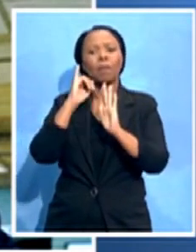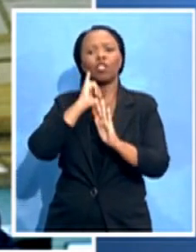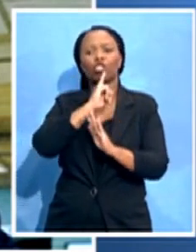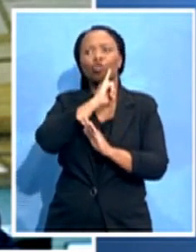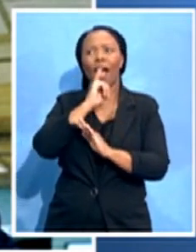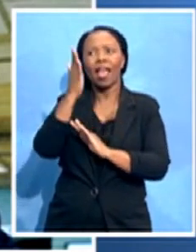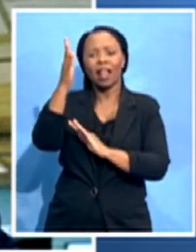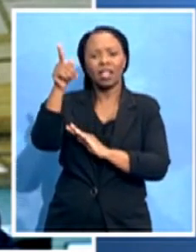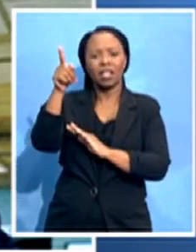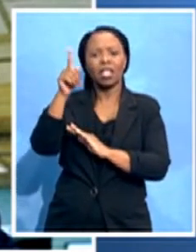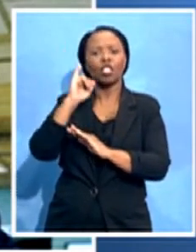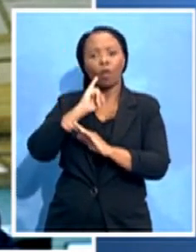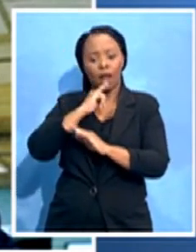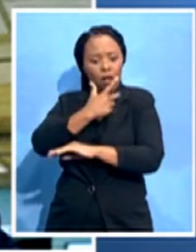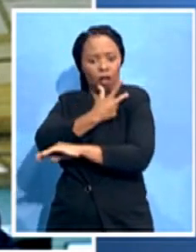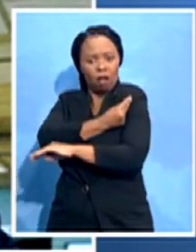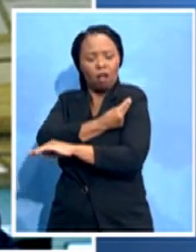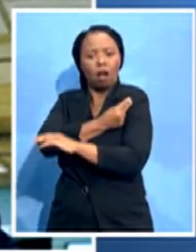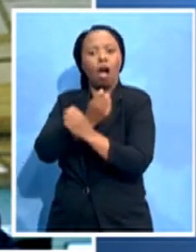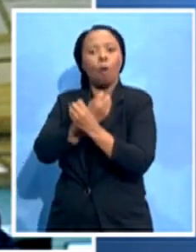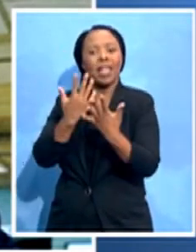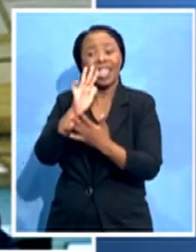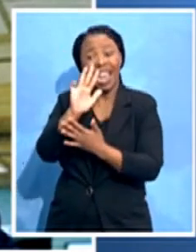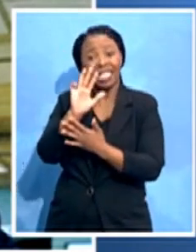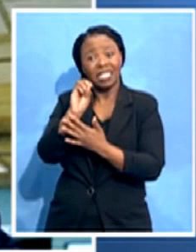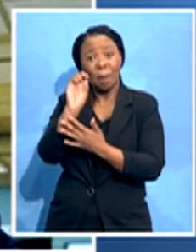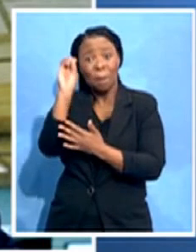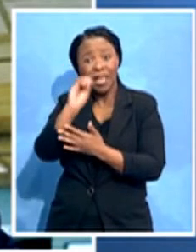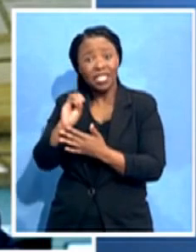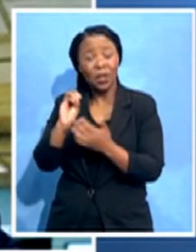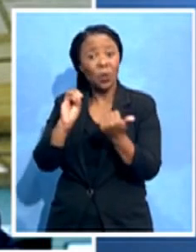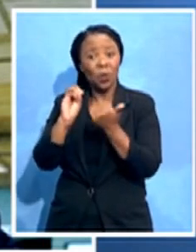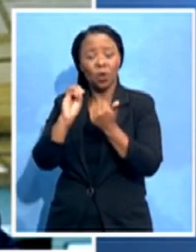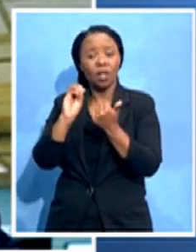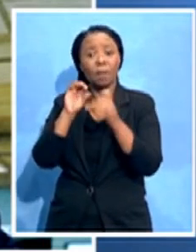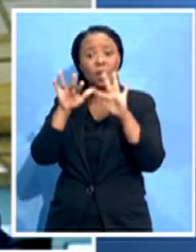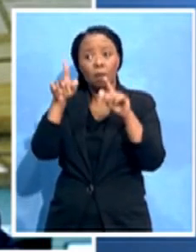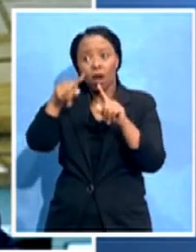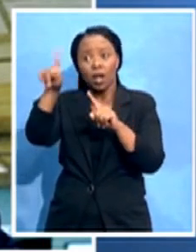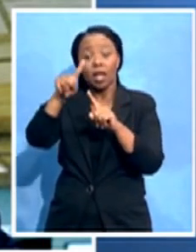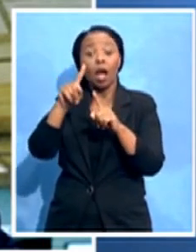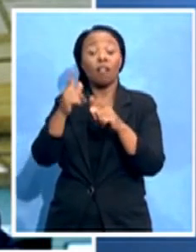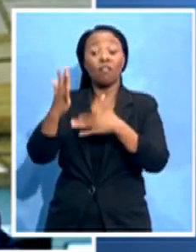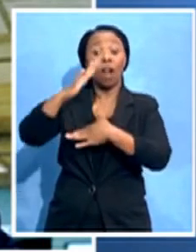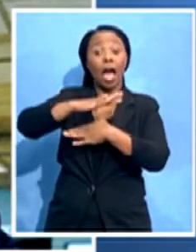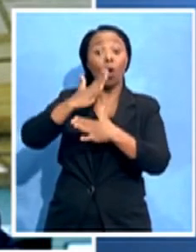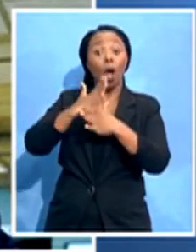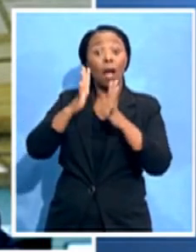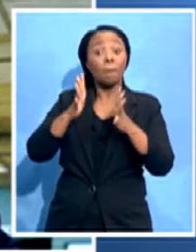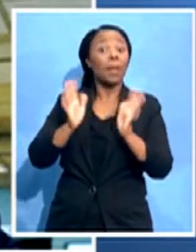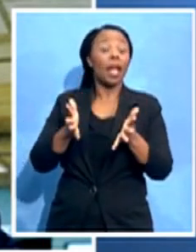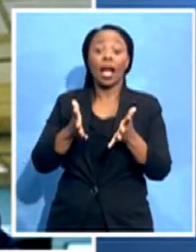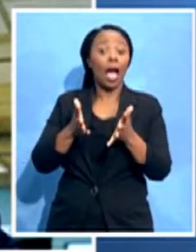90% of its population, not frontline workers. Only few denialists. And of course, it's